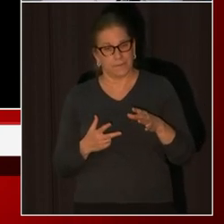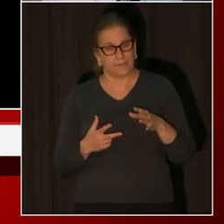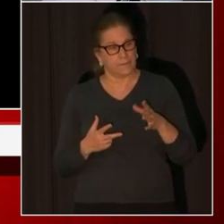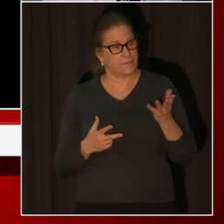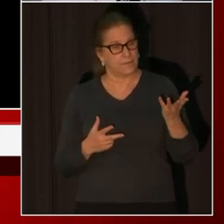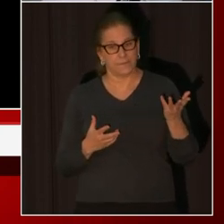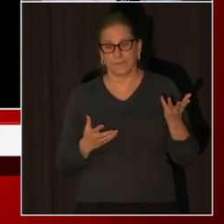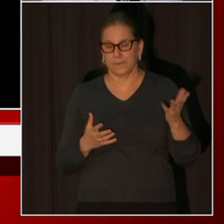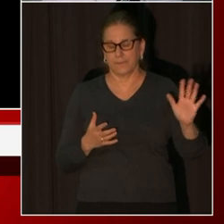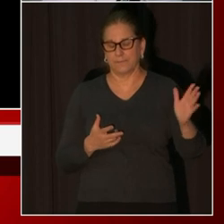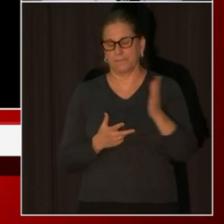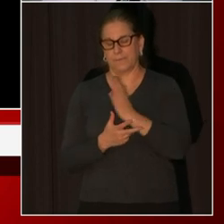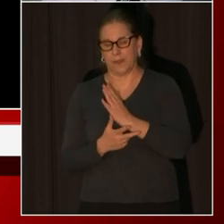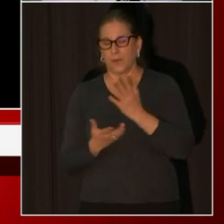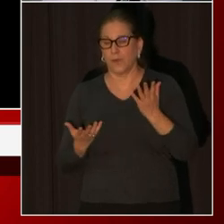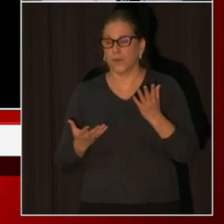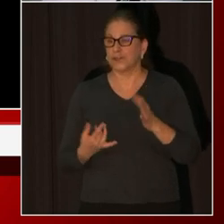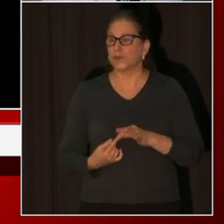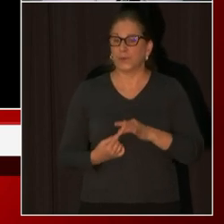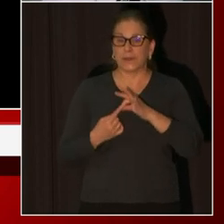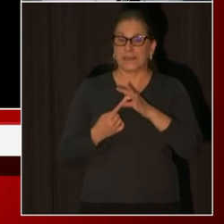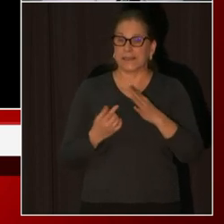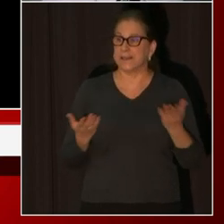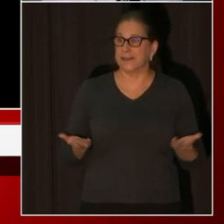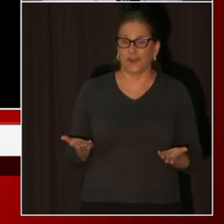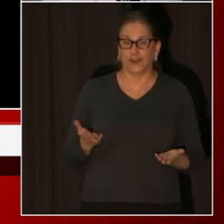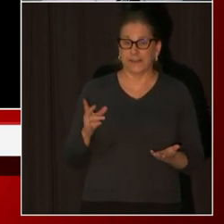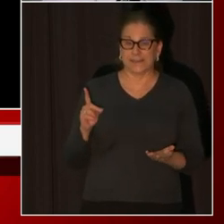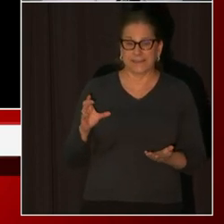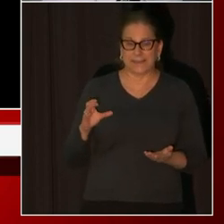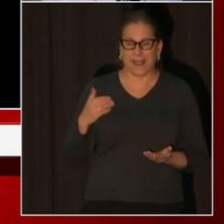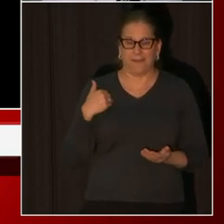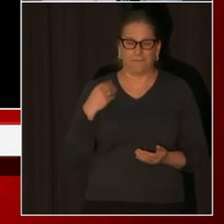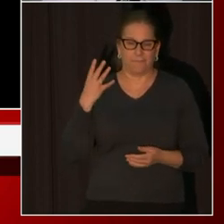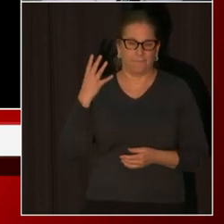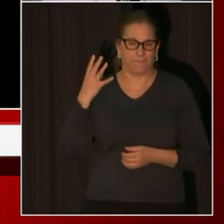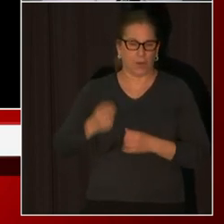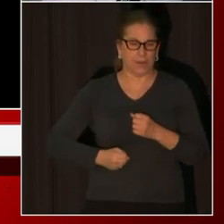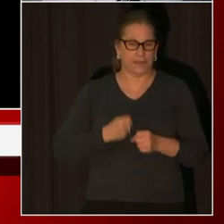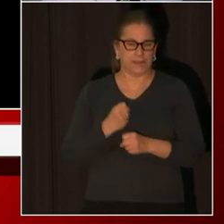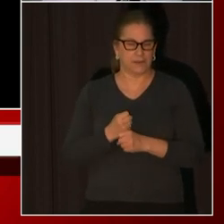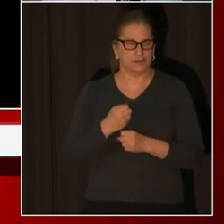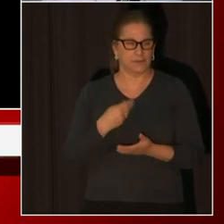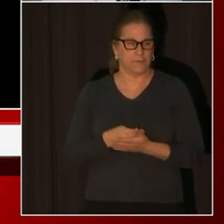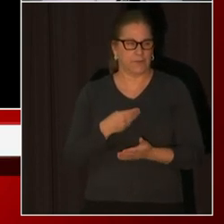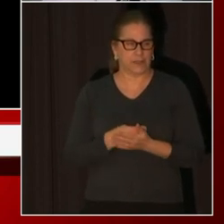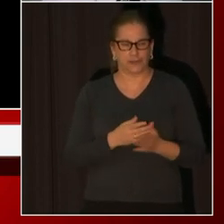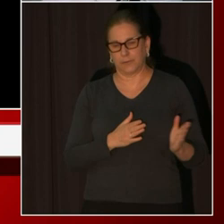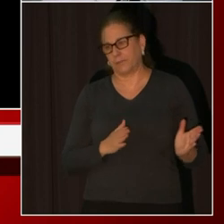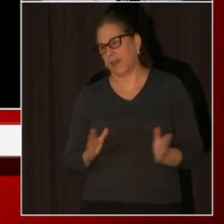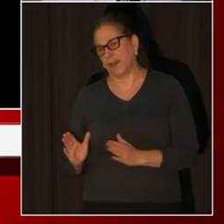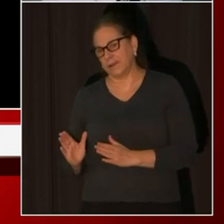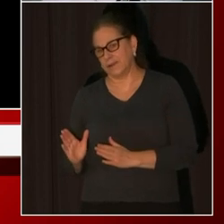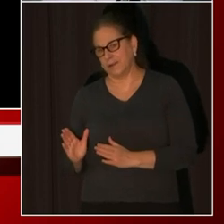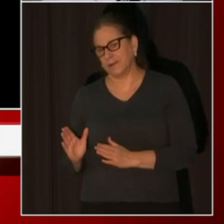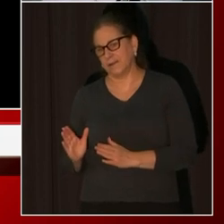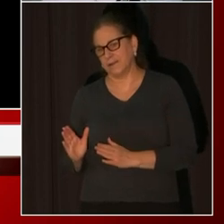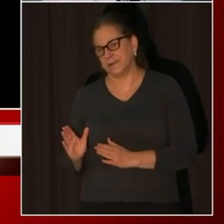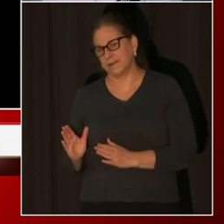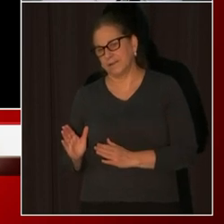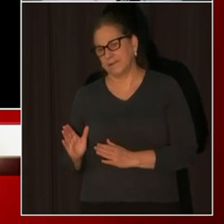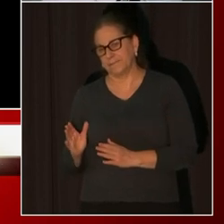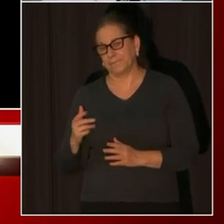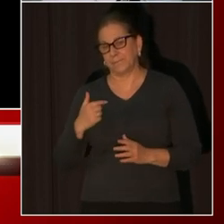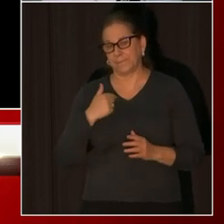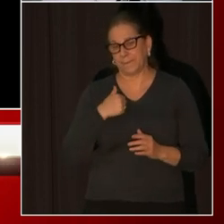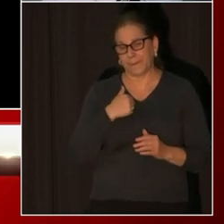also have to have a 4-year financial plan. And so we build a financial plan for the fiscal years 2021